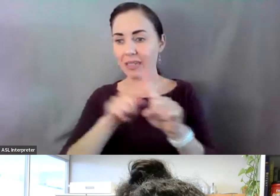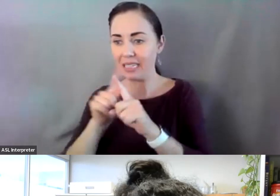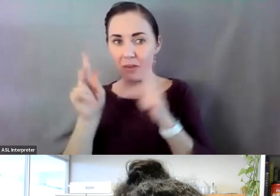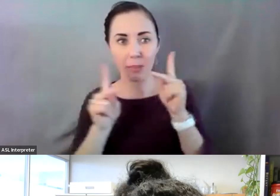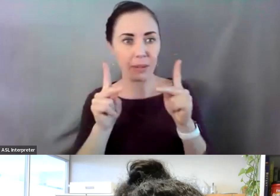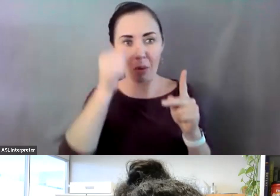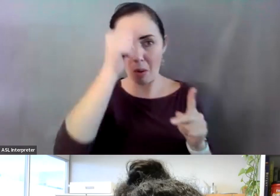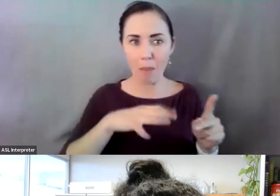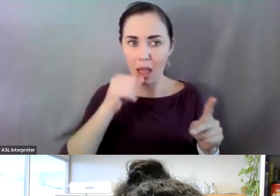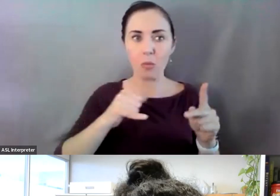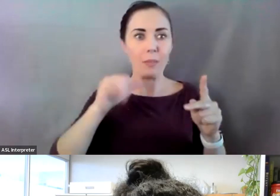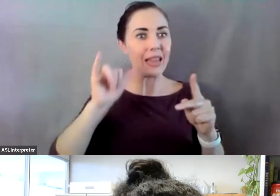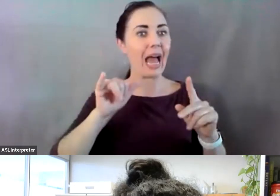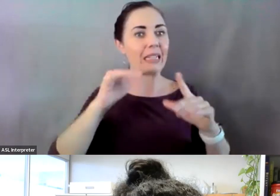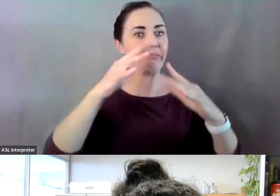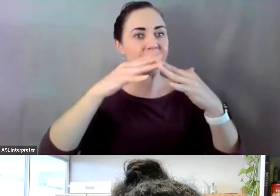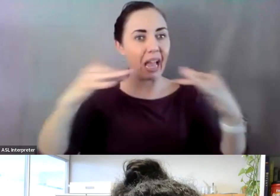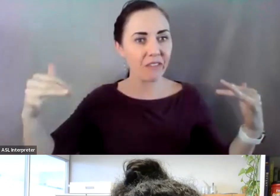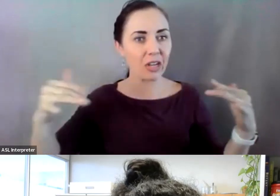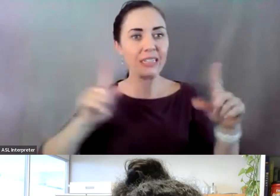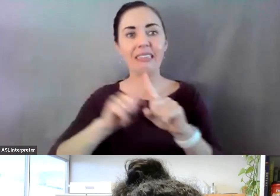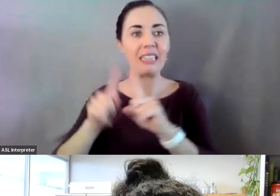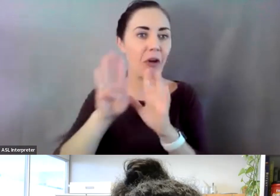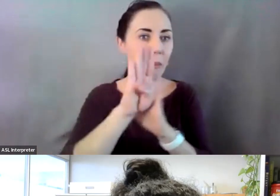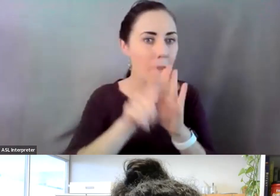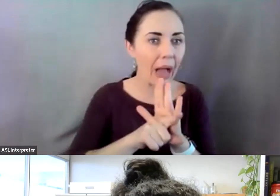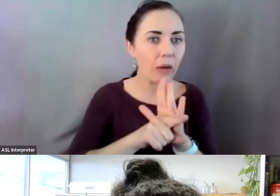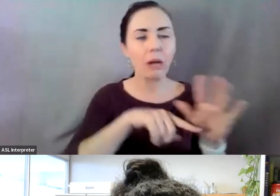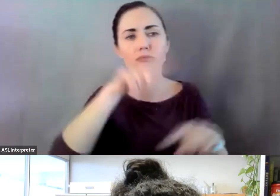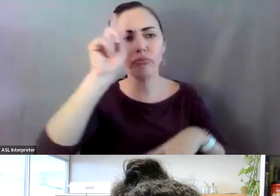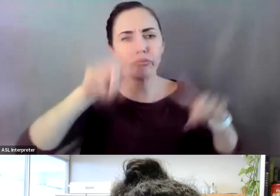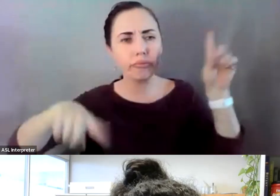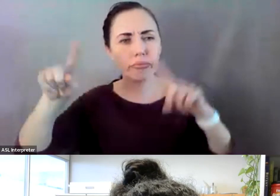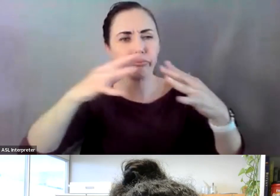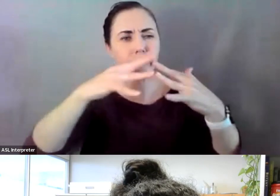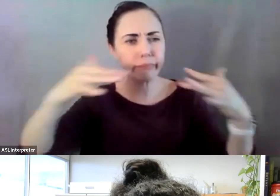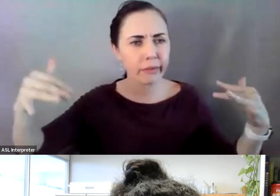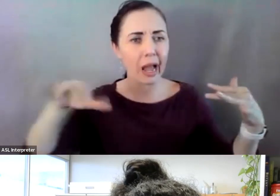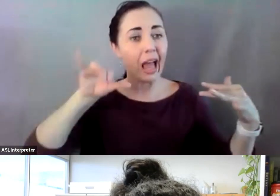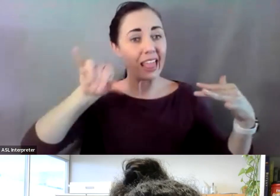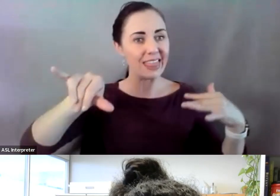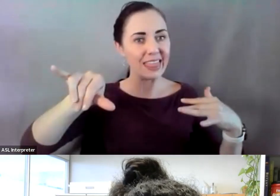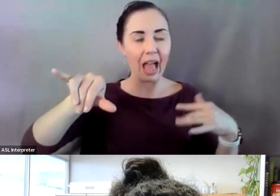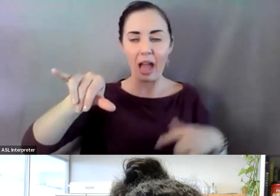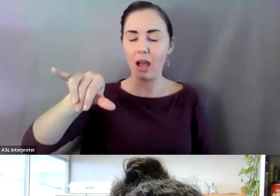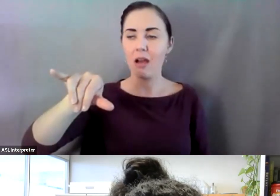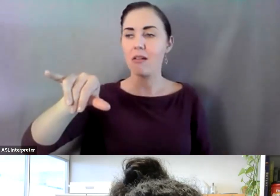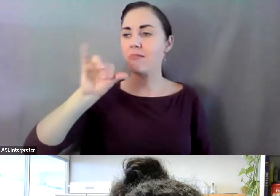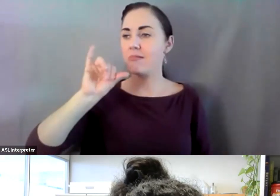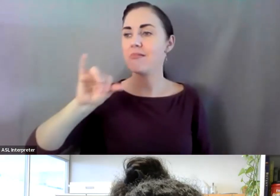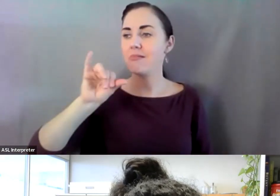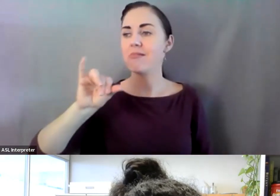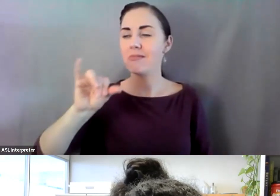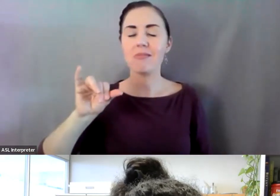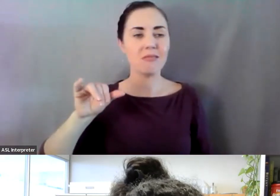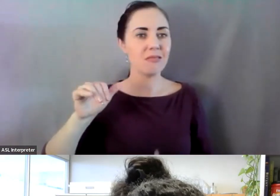women, people from a variety of different backgrounds, all of that contributes an awful lot to